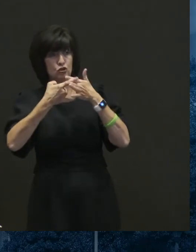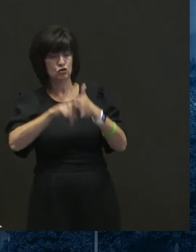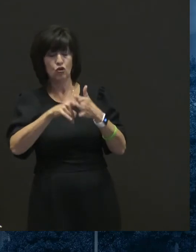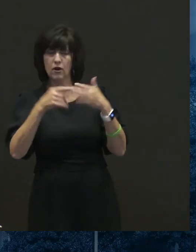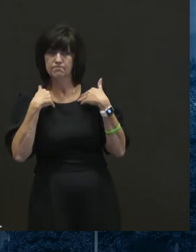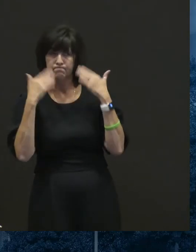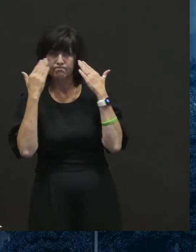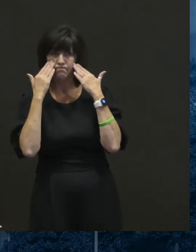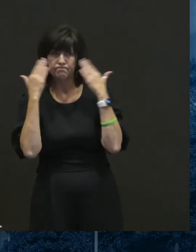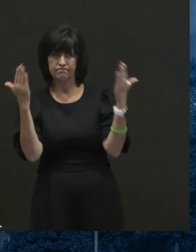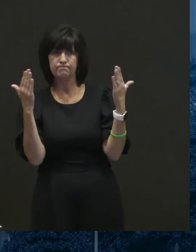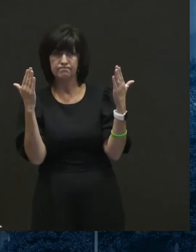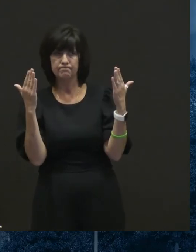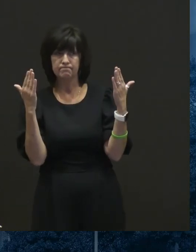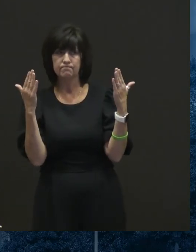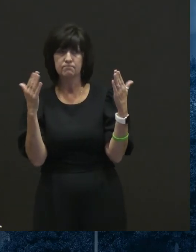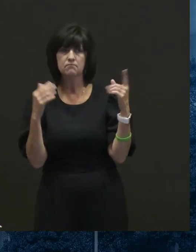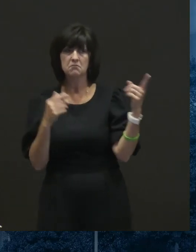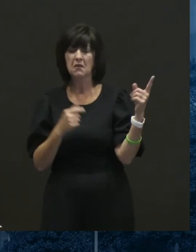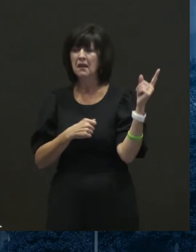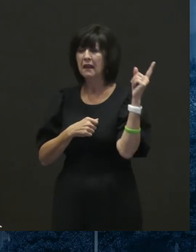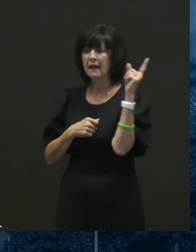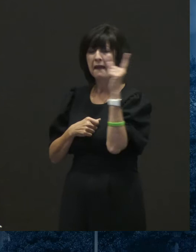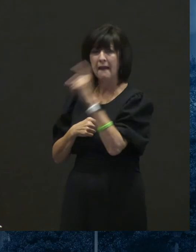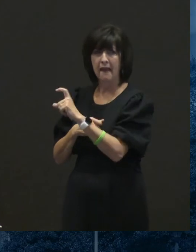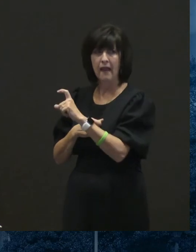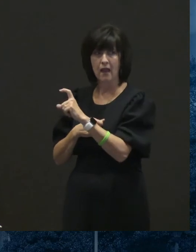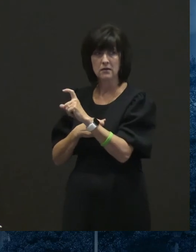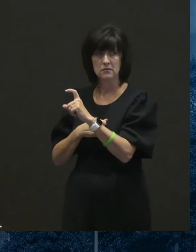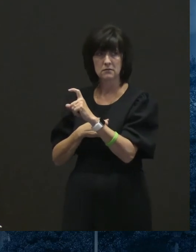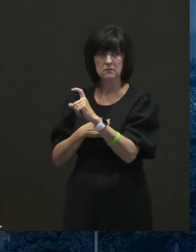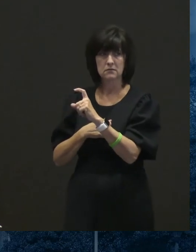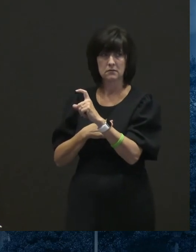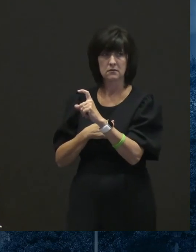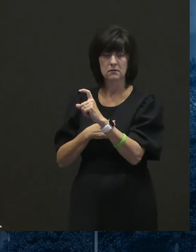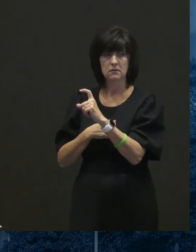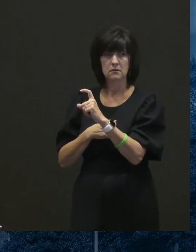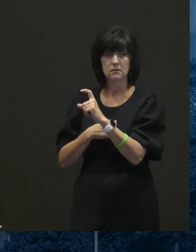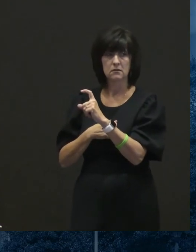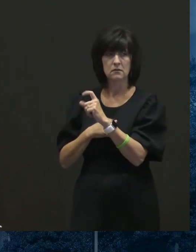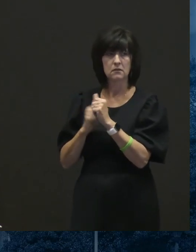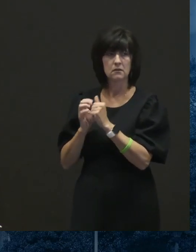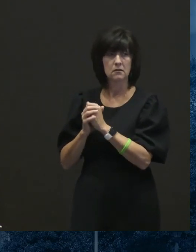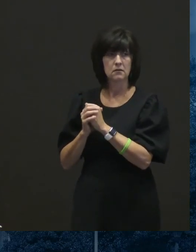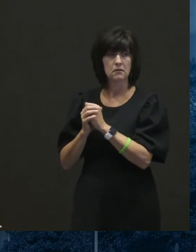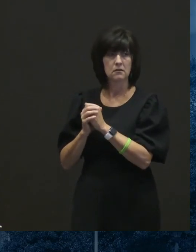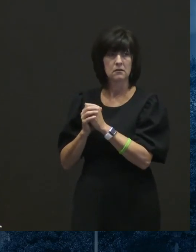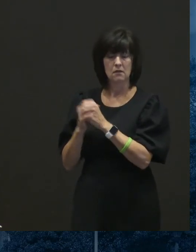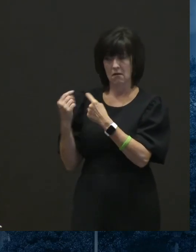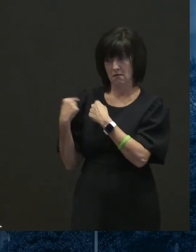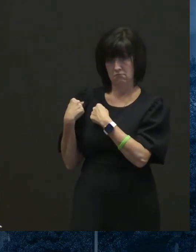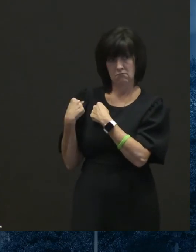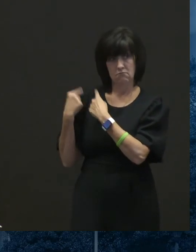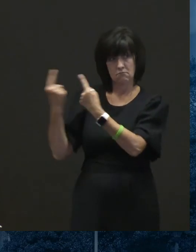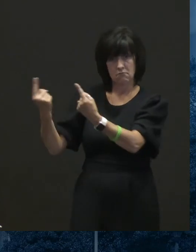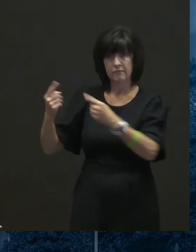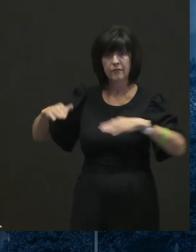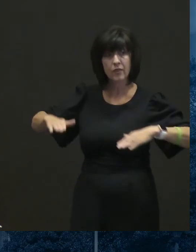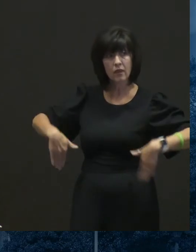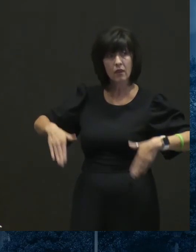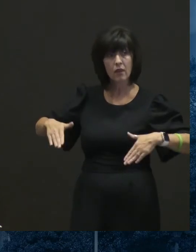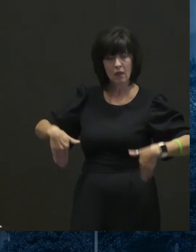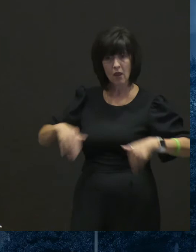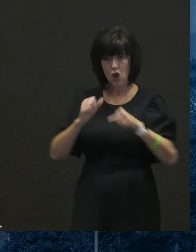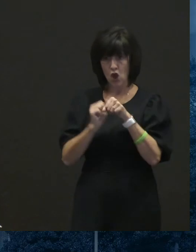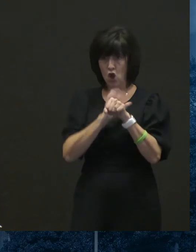basis. Do you mind if I piggyback a question on that? Have there been any reported coronavirus cases among teachers and or students